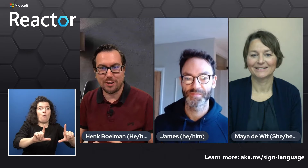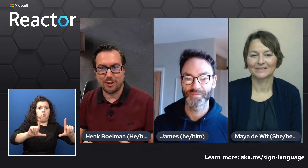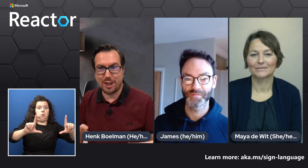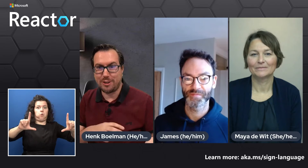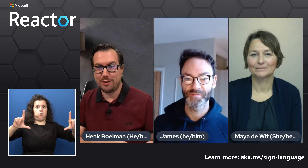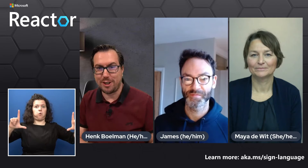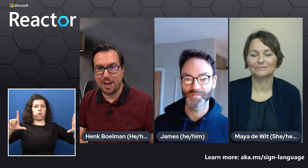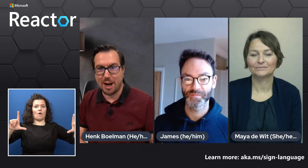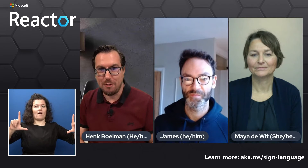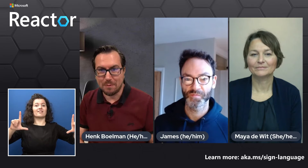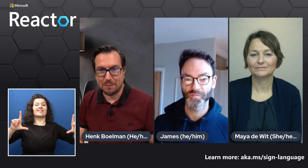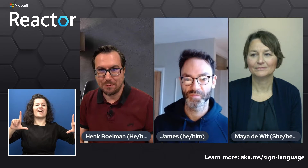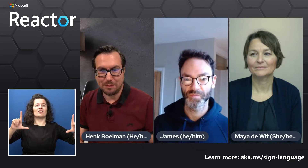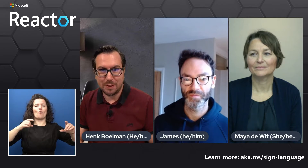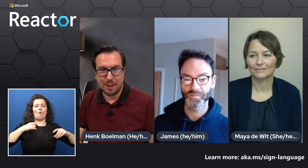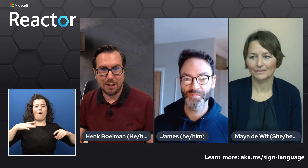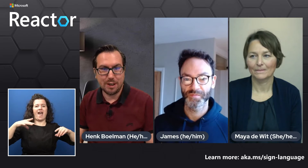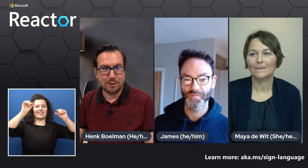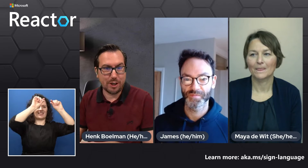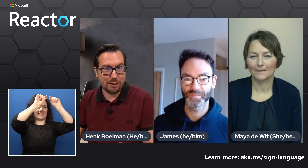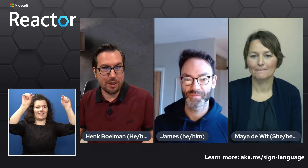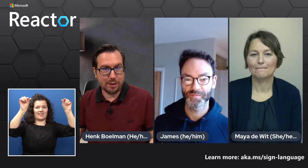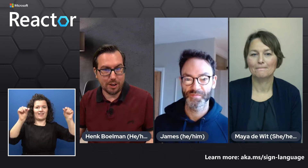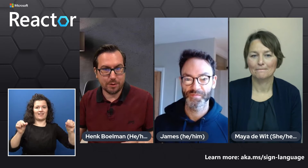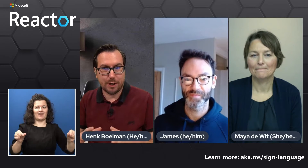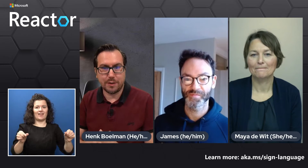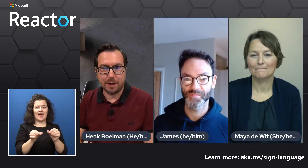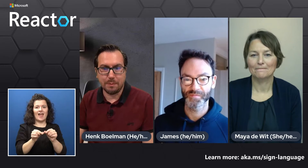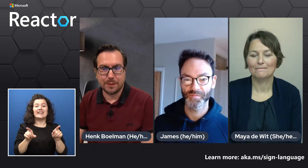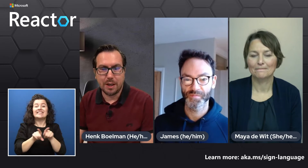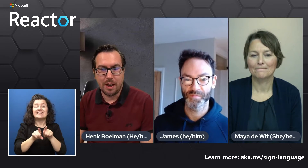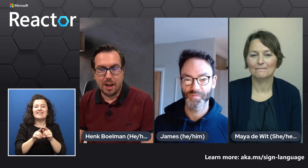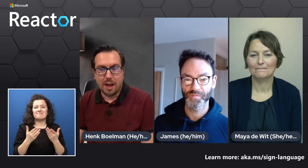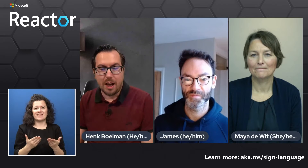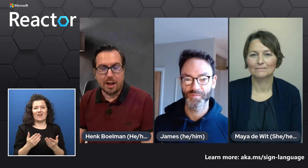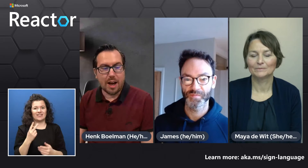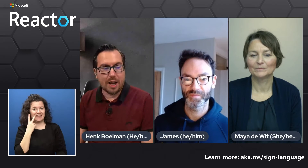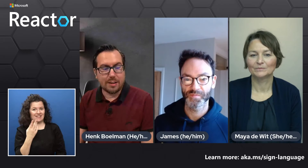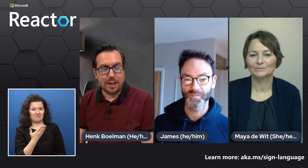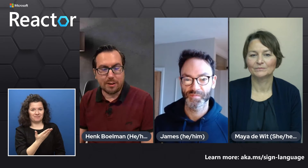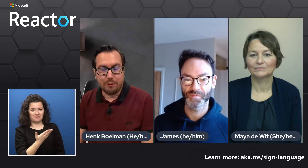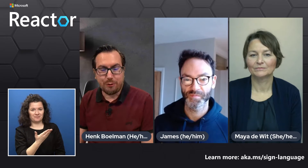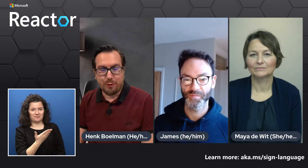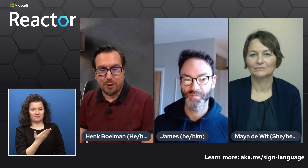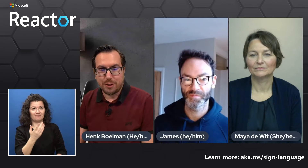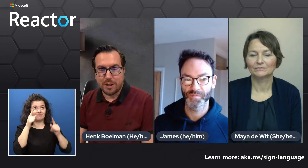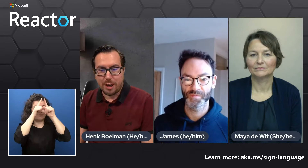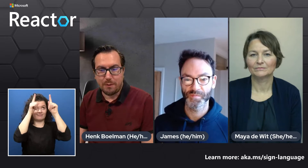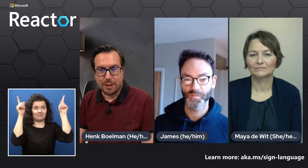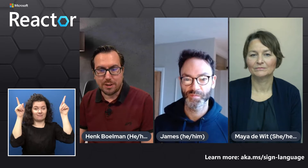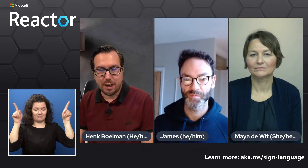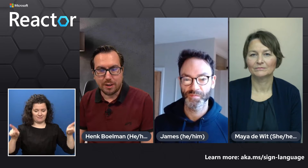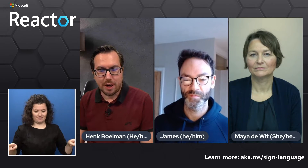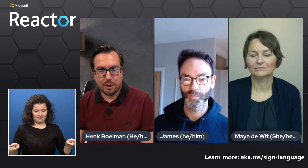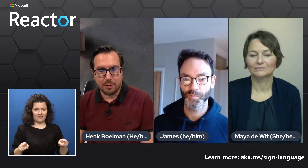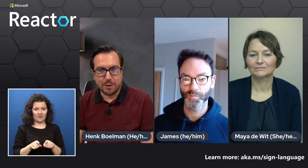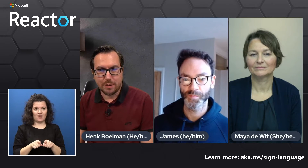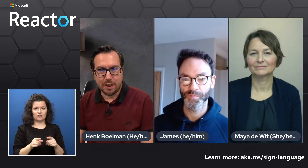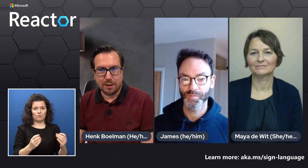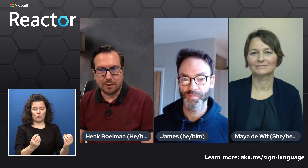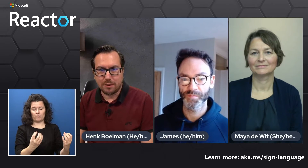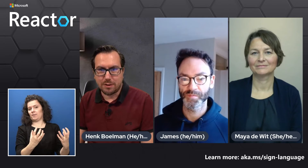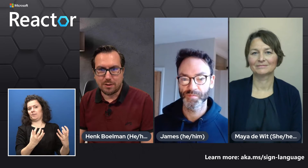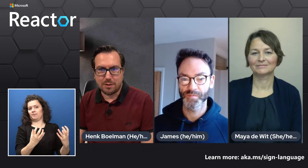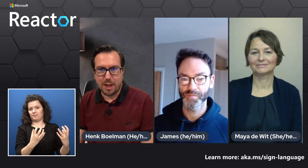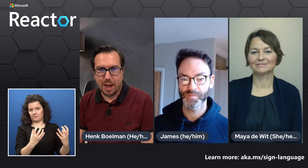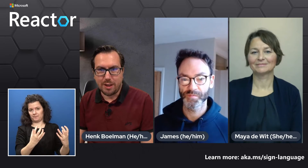the actual state you see now. So that is one thing. I think the first time we started out with